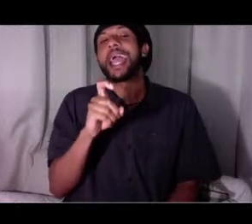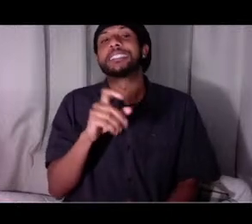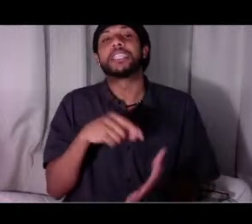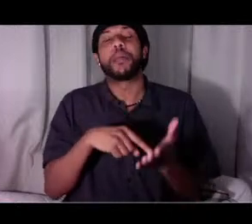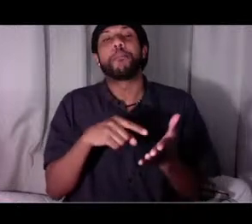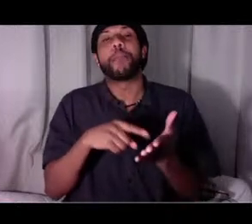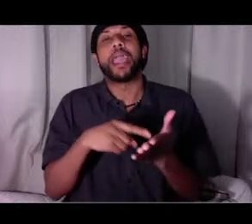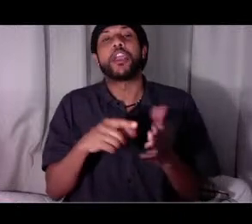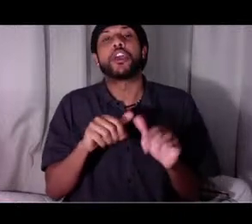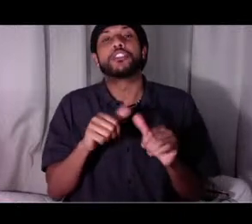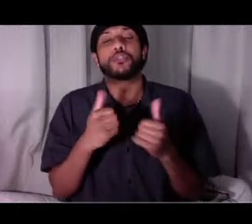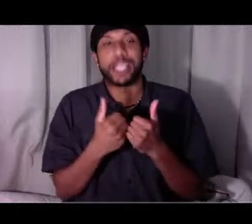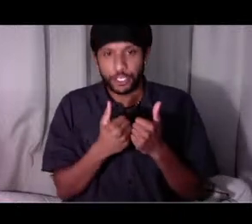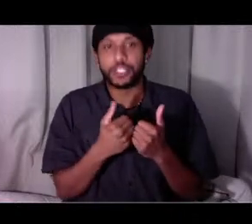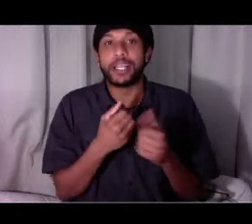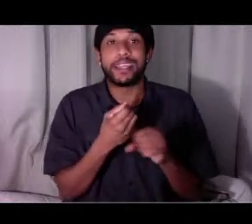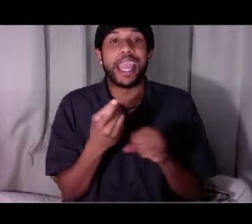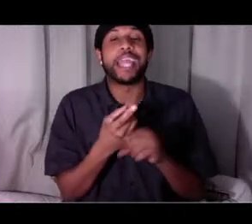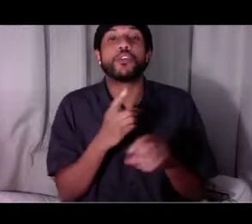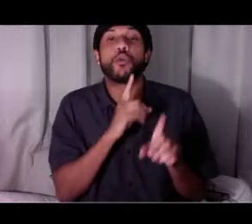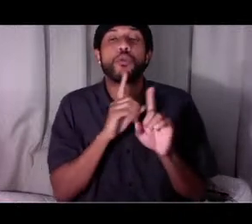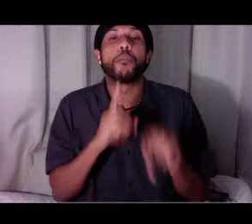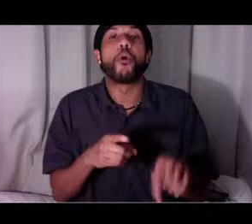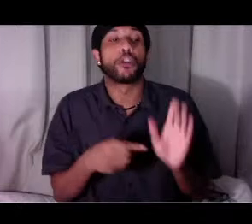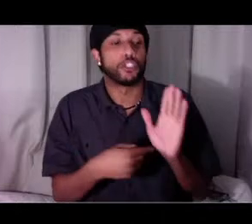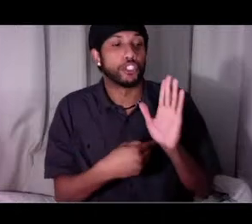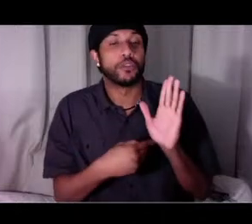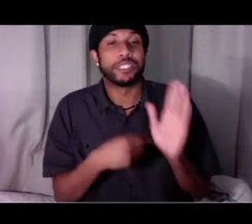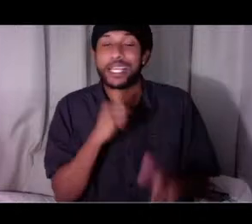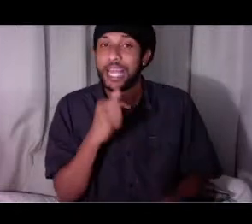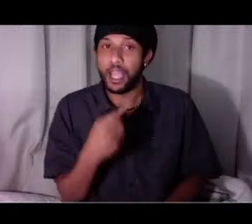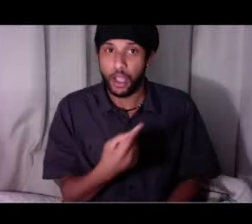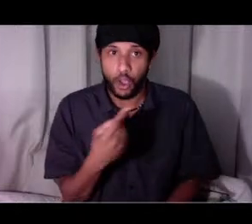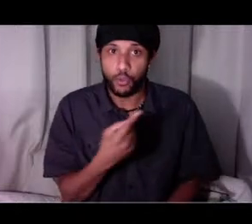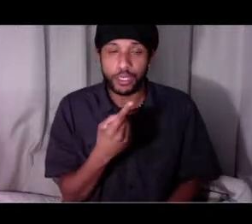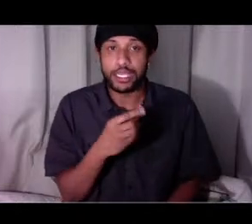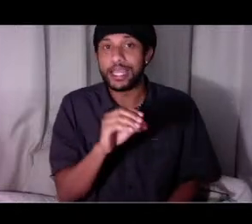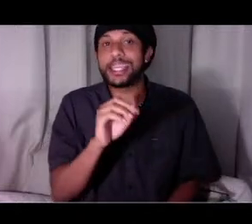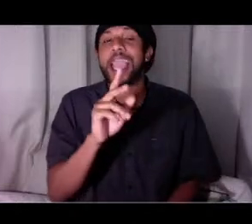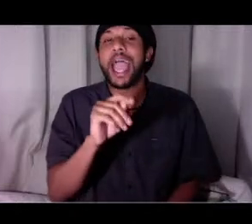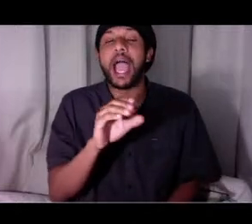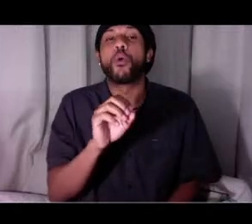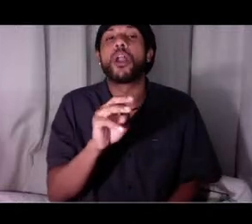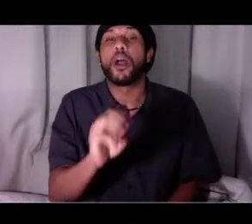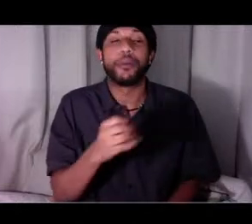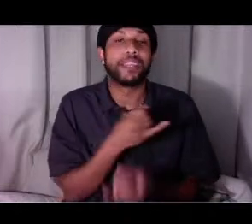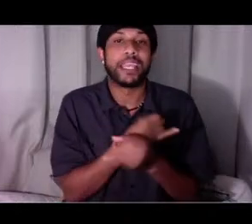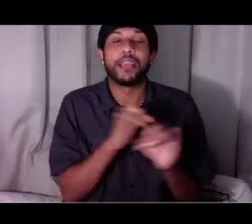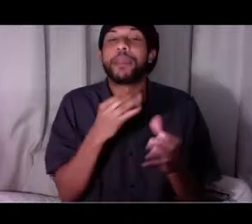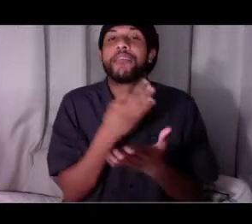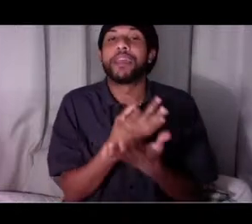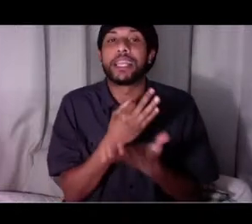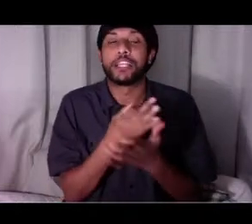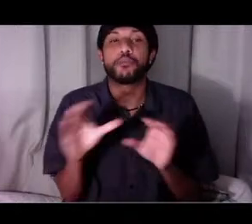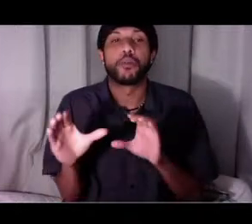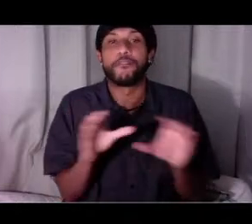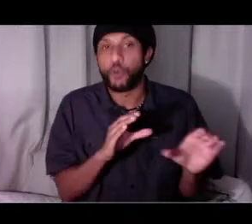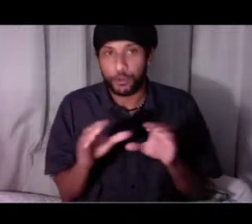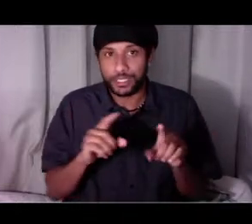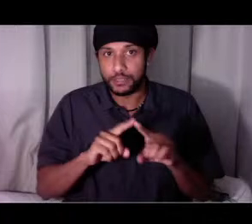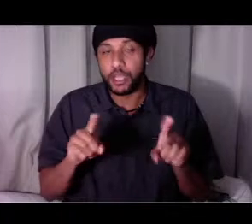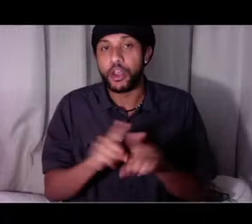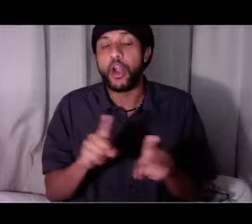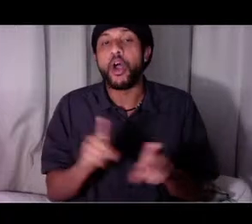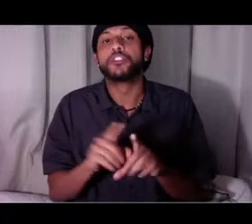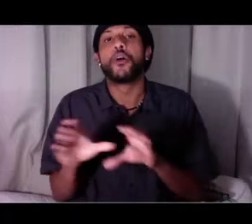Association the annual report presents not only the outcome of the independent financial performance audit but also